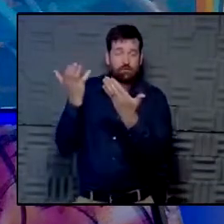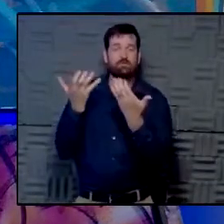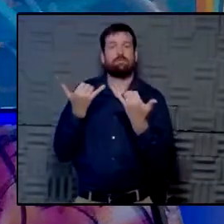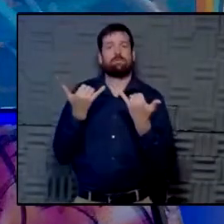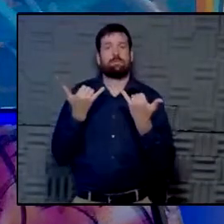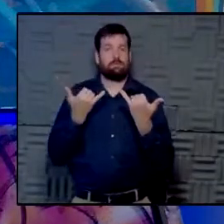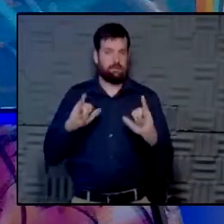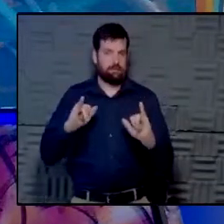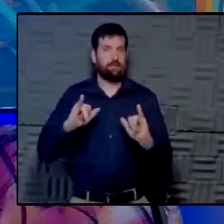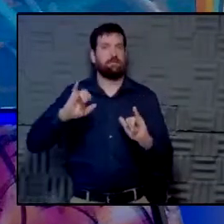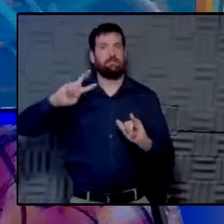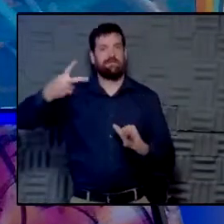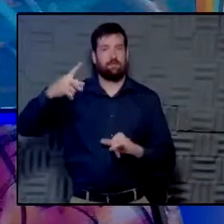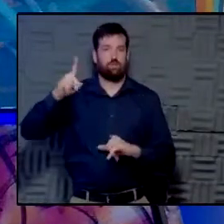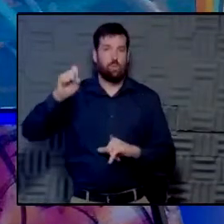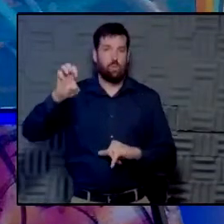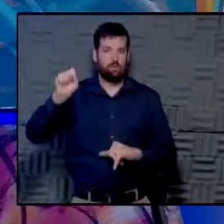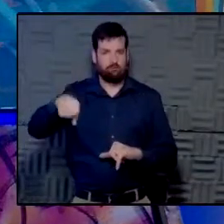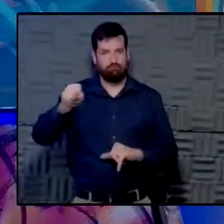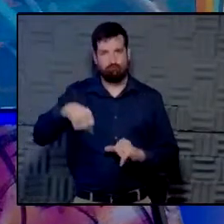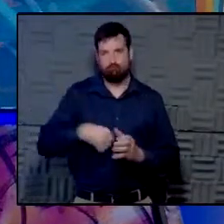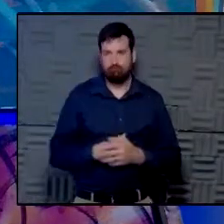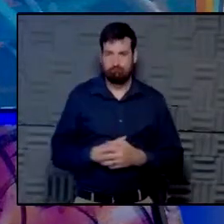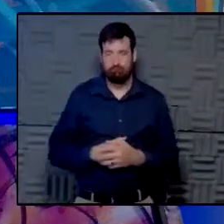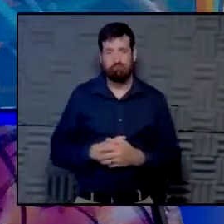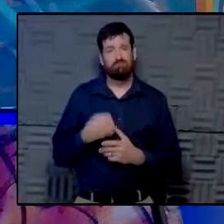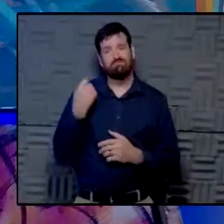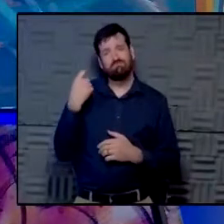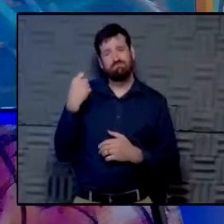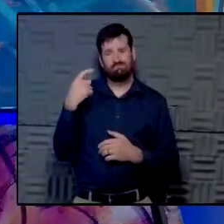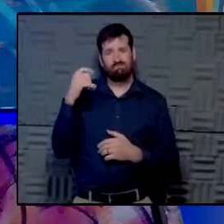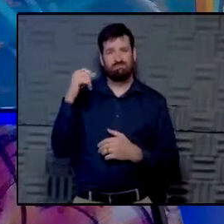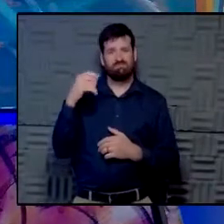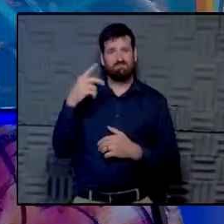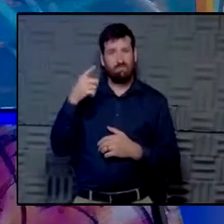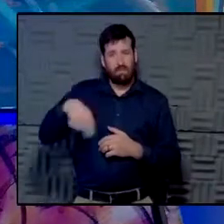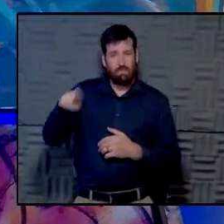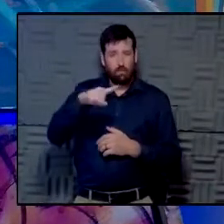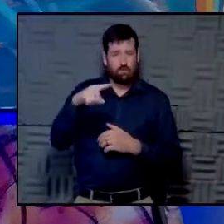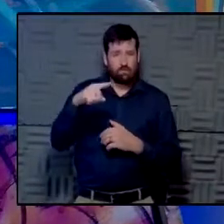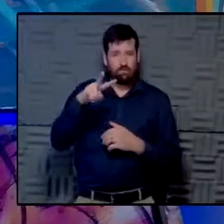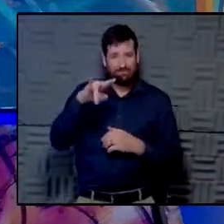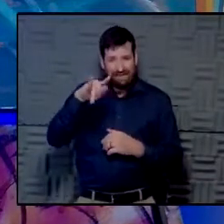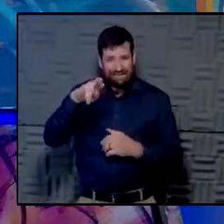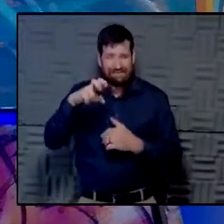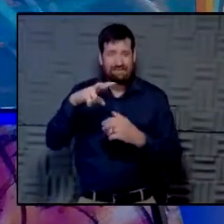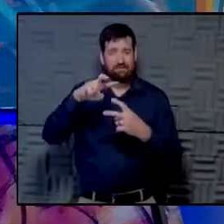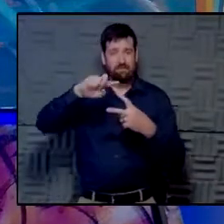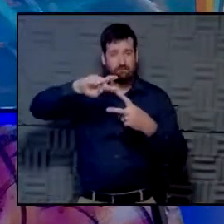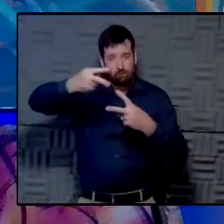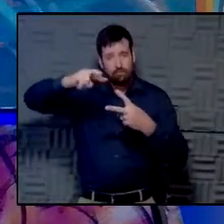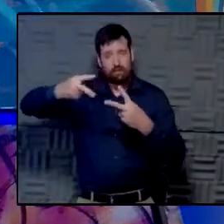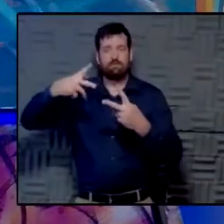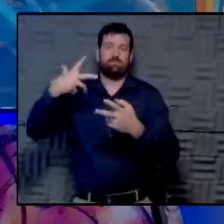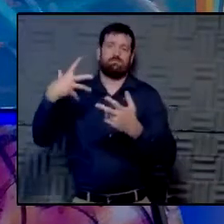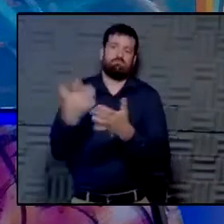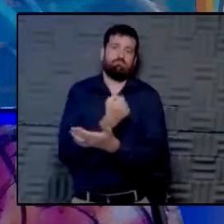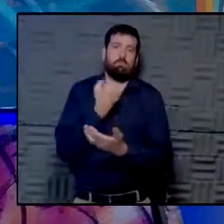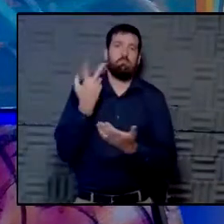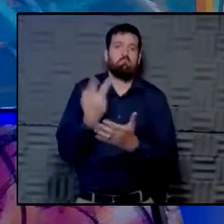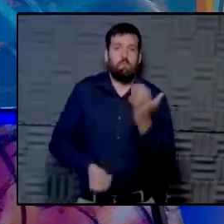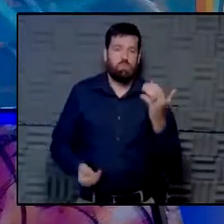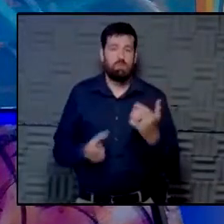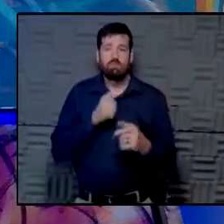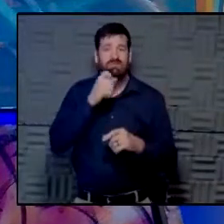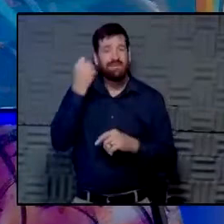ahead and get that second dose. Finish those series as you need to. And again, these side effects are not just